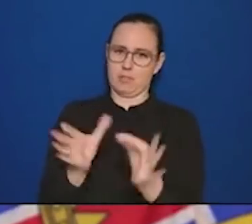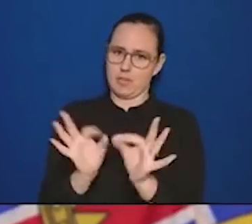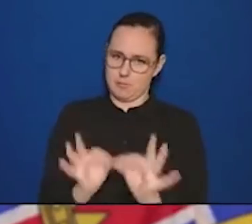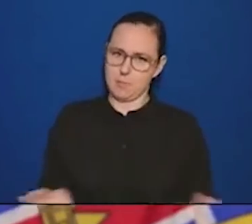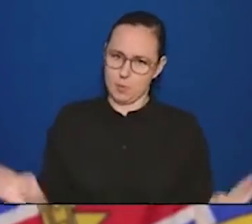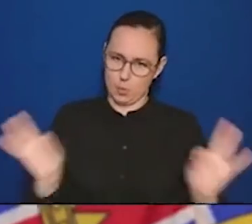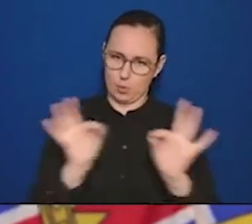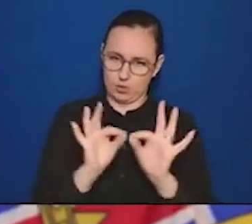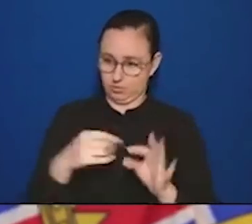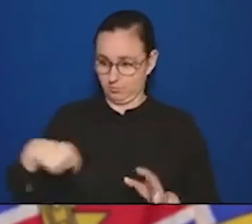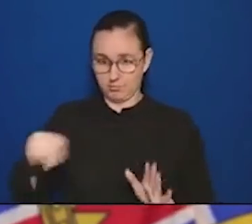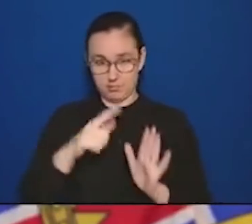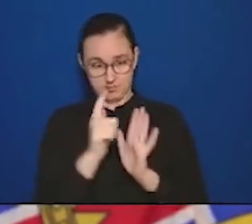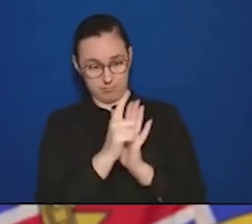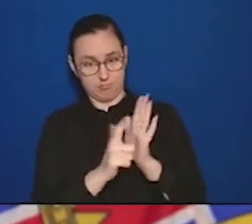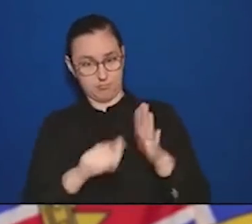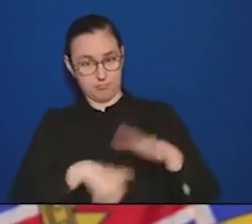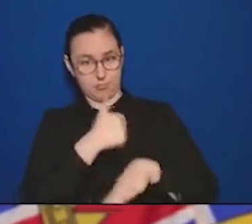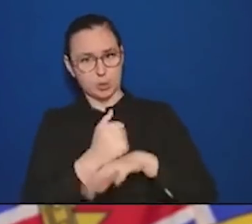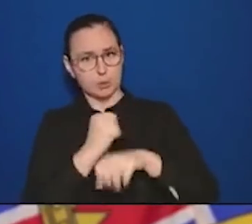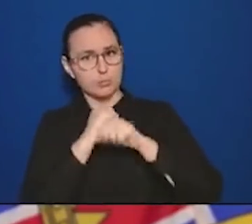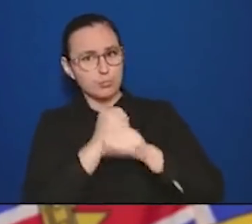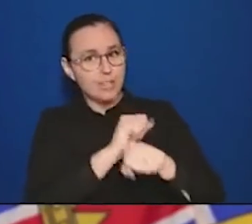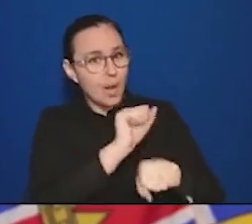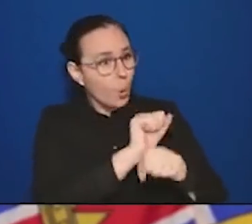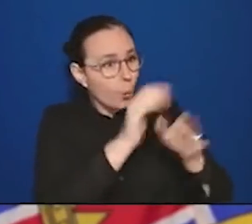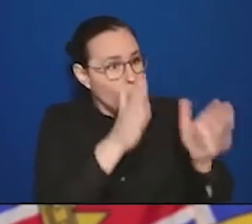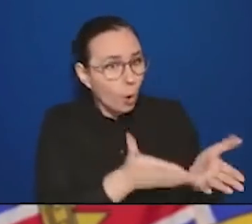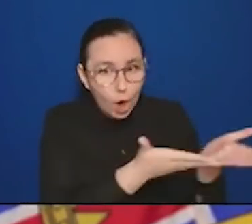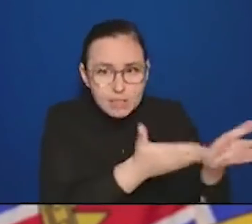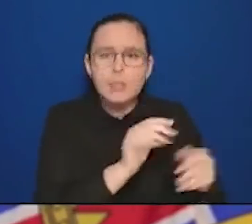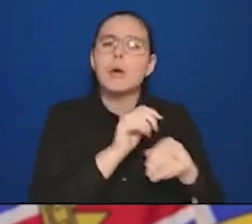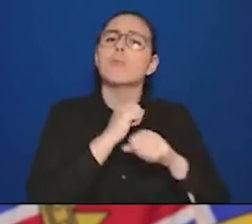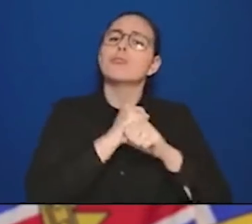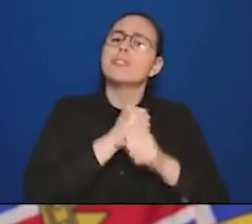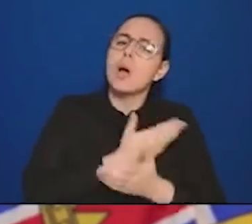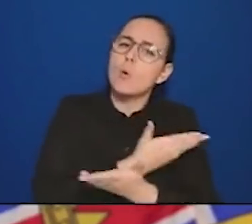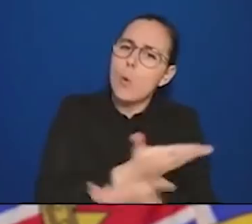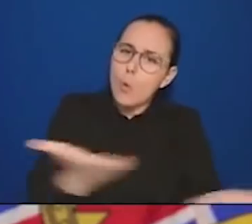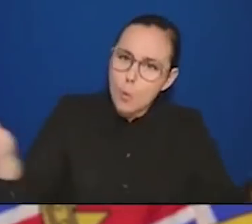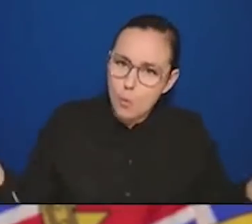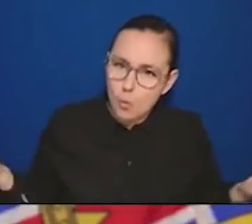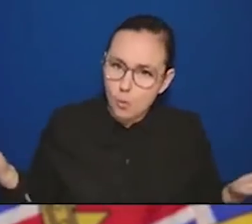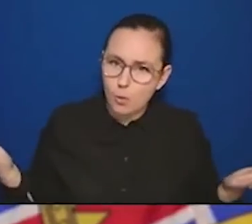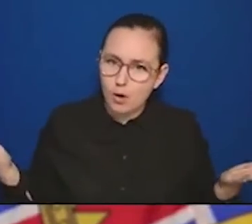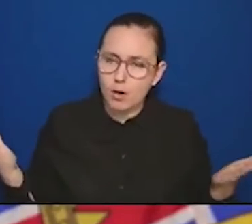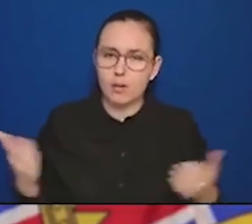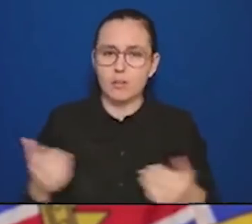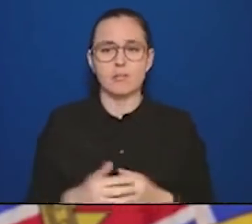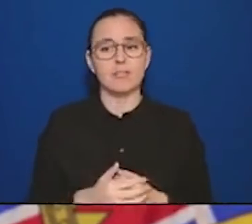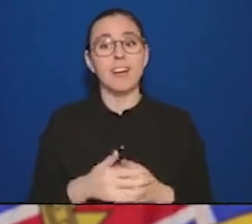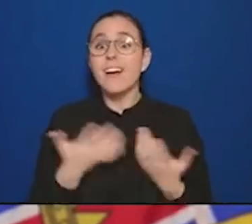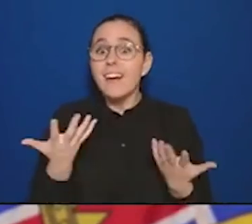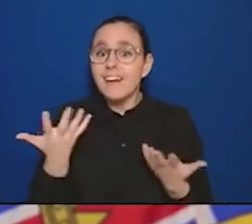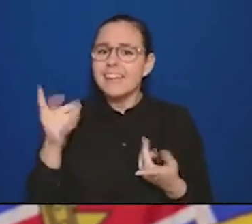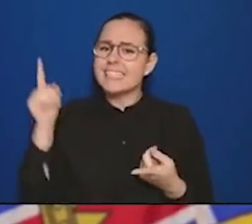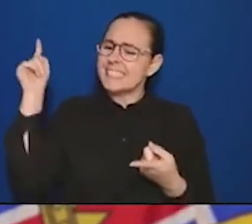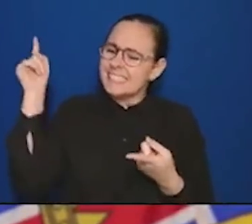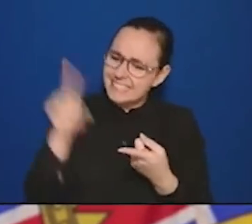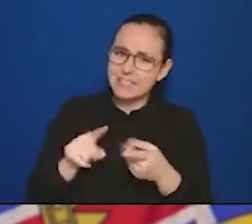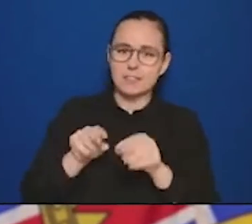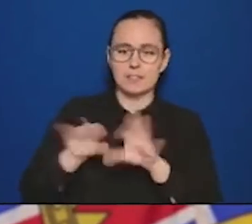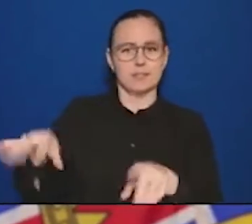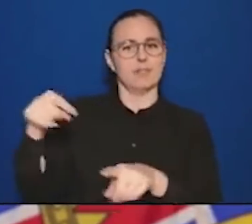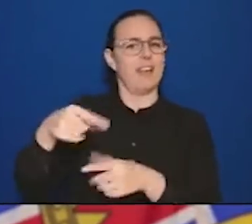also protects all of us because it's helping break those chains of transmission that we know can happen when people are closely together.